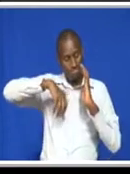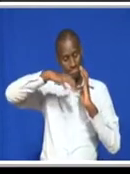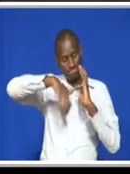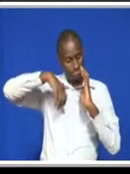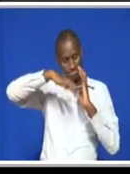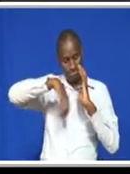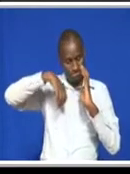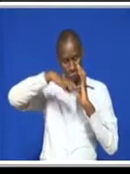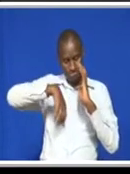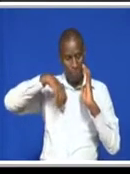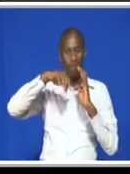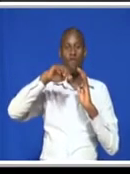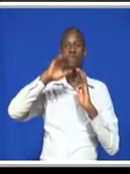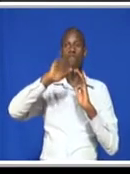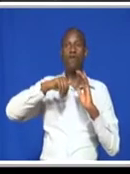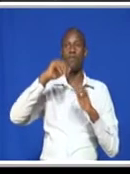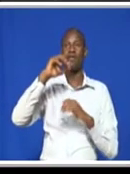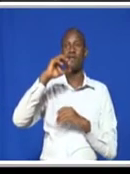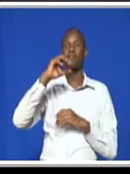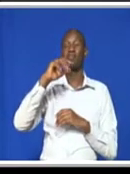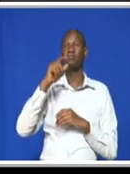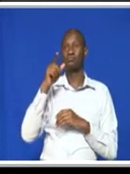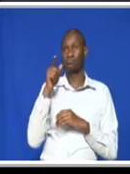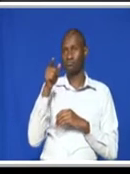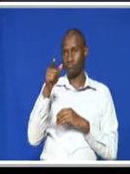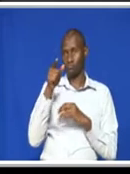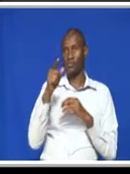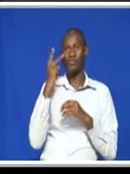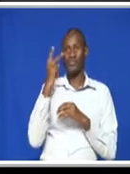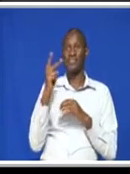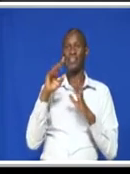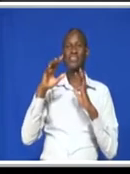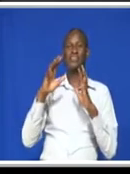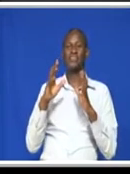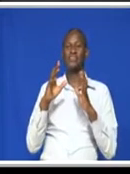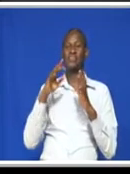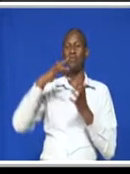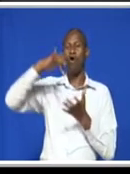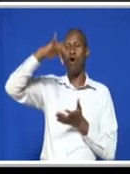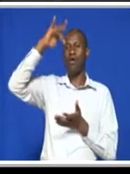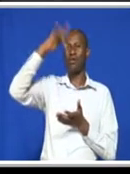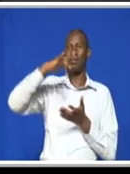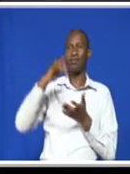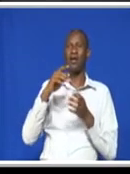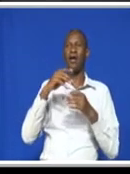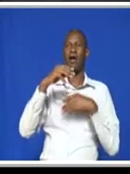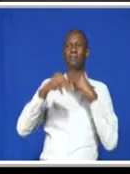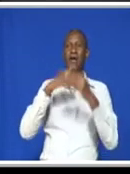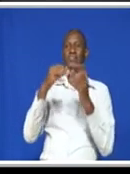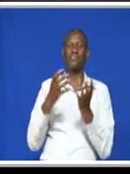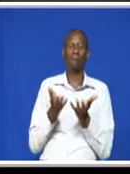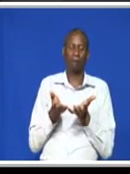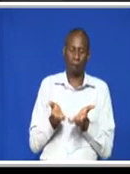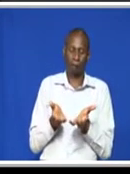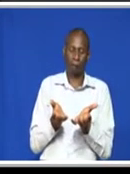from the crust. And you can see the kind of smoke, all right? You can see also the heaps of materials which we